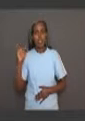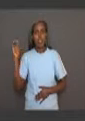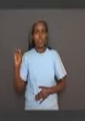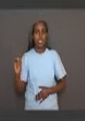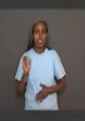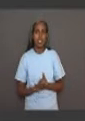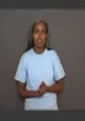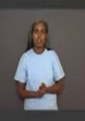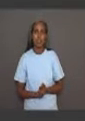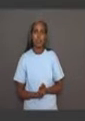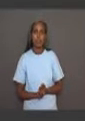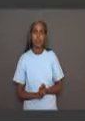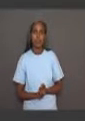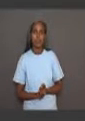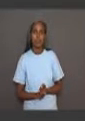100%.